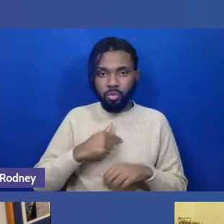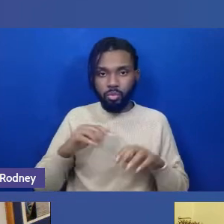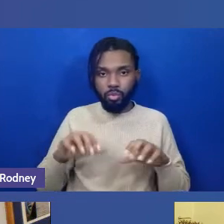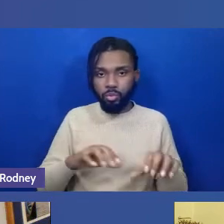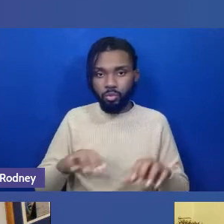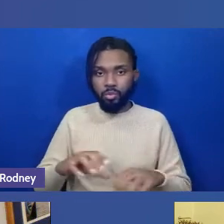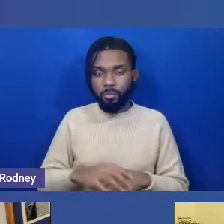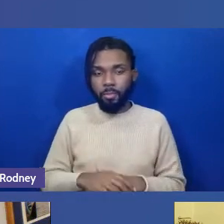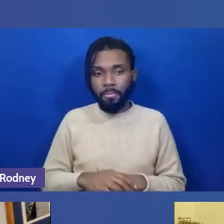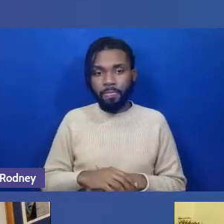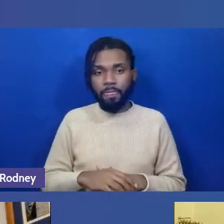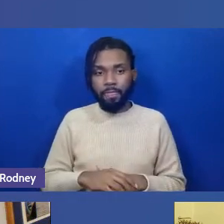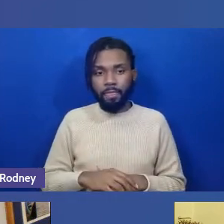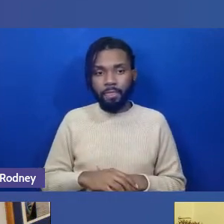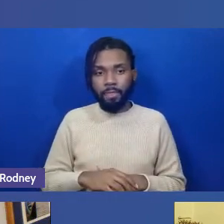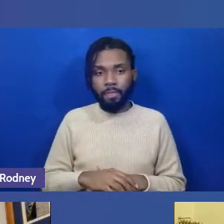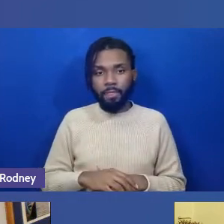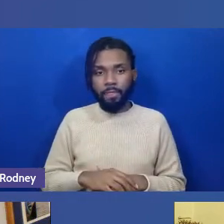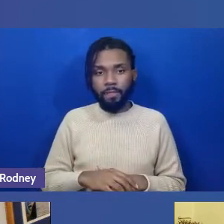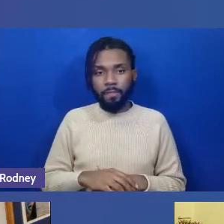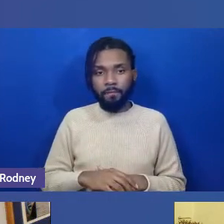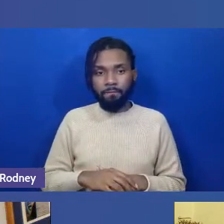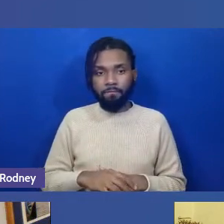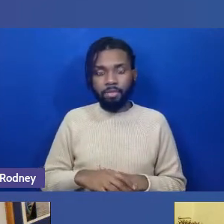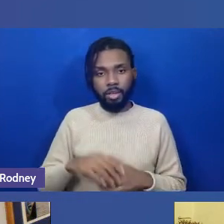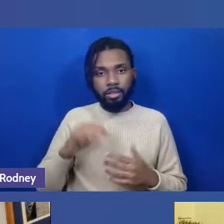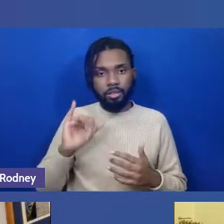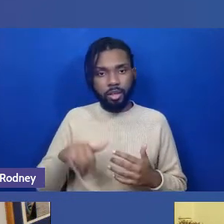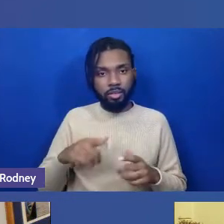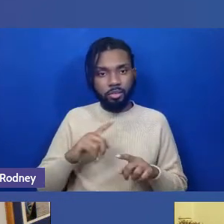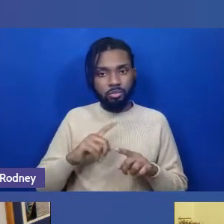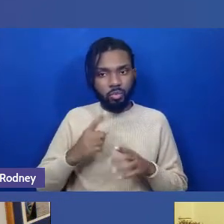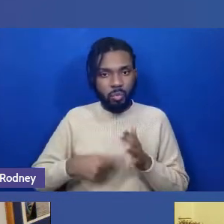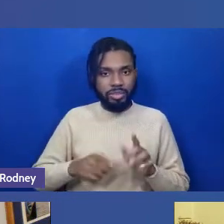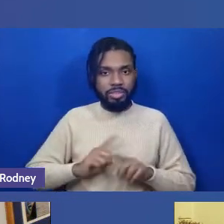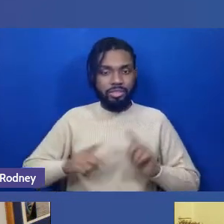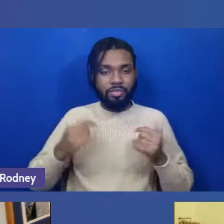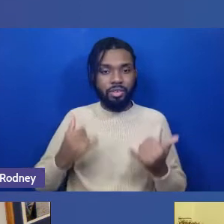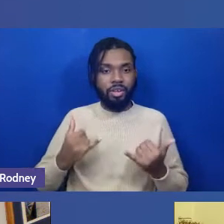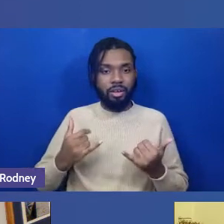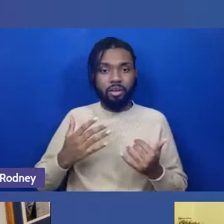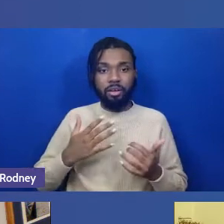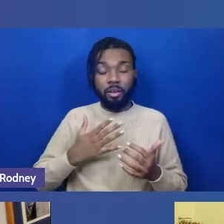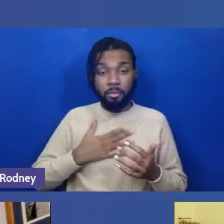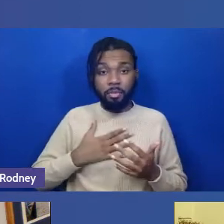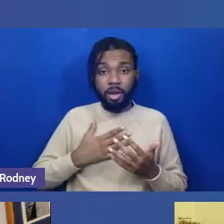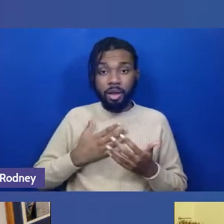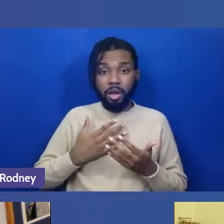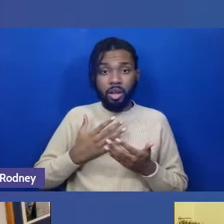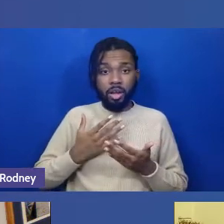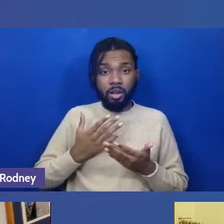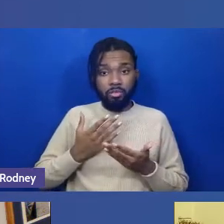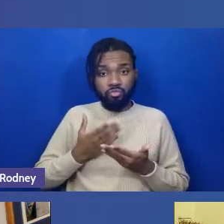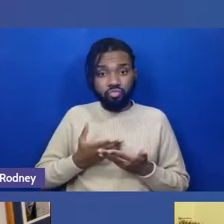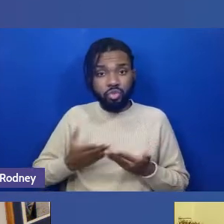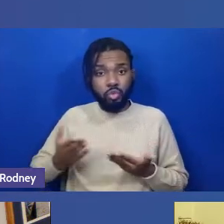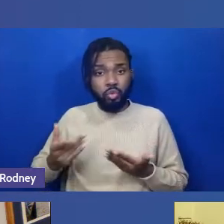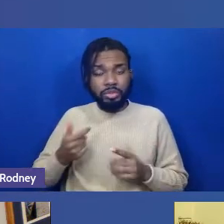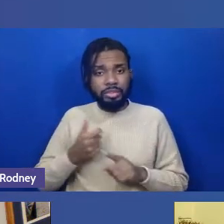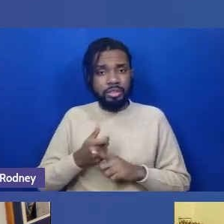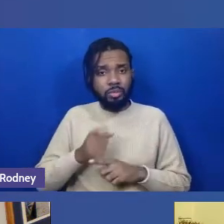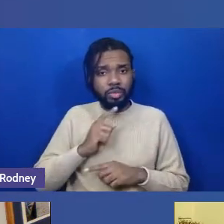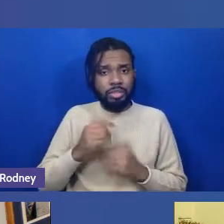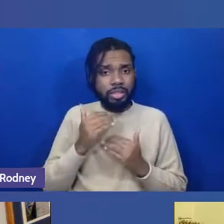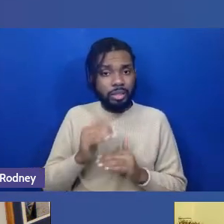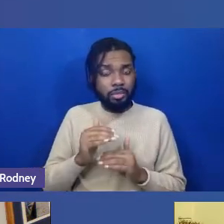You know, that's the difference now. Like my resources are so limited, not just in terms of